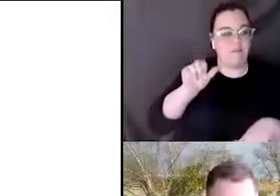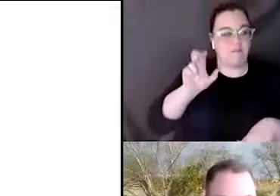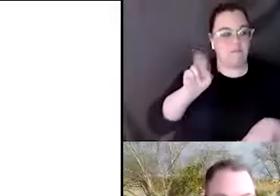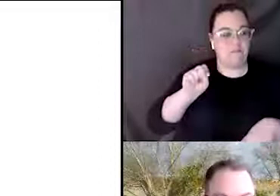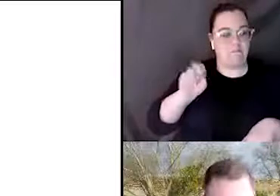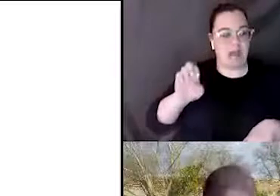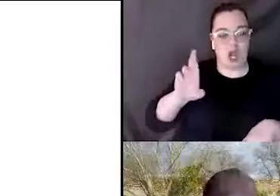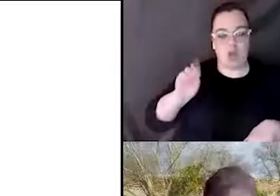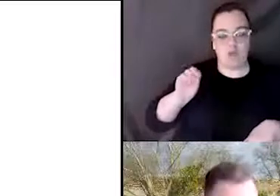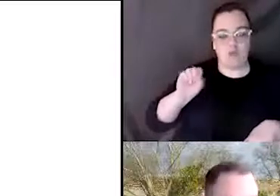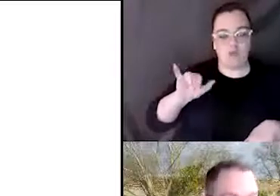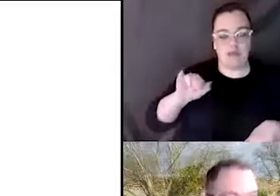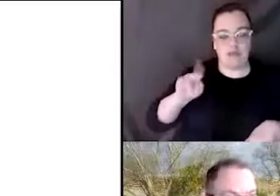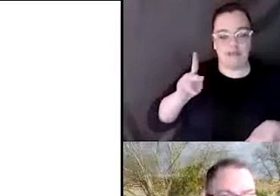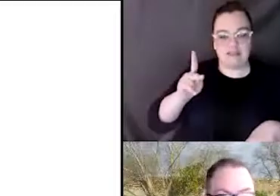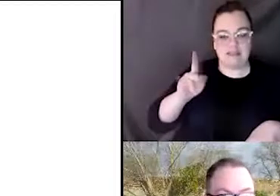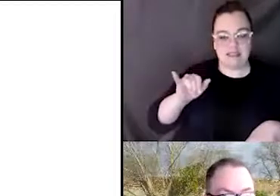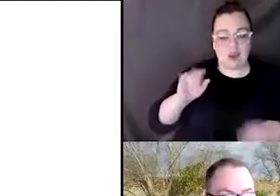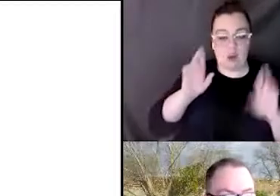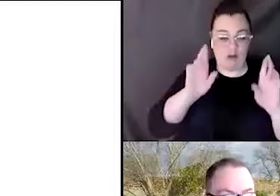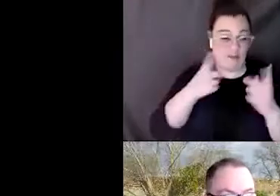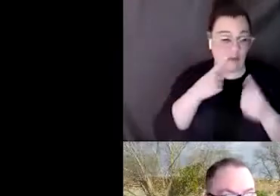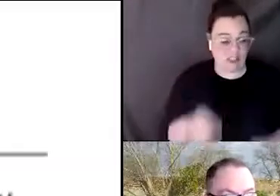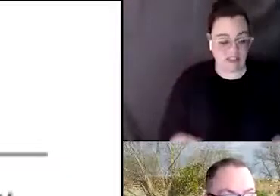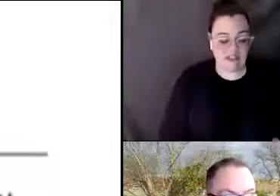to, so hopefully this works when I press play.